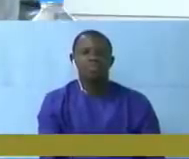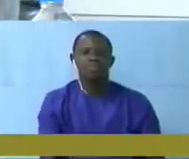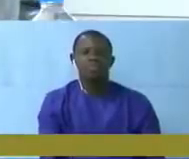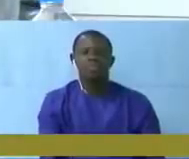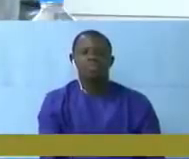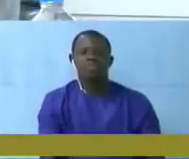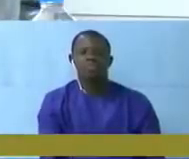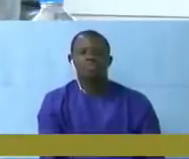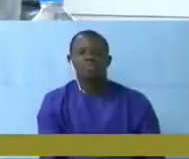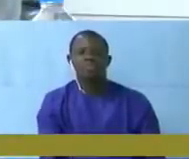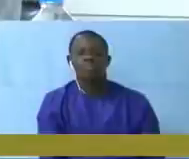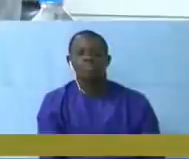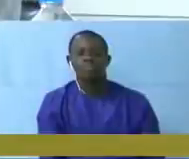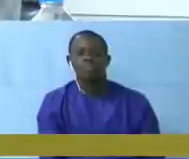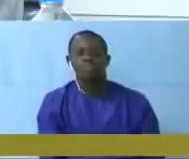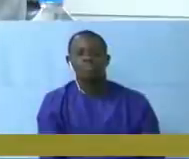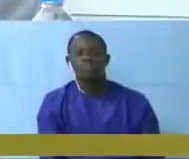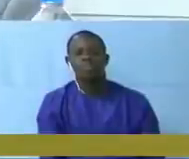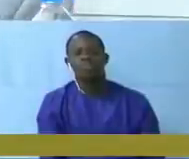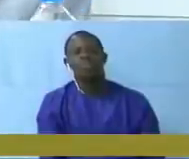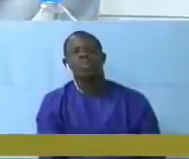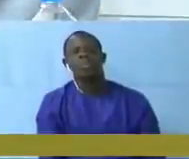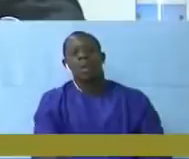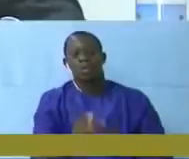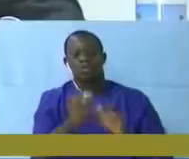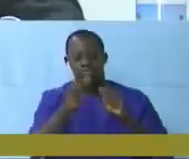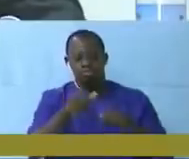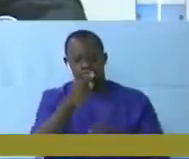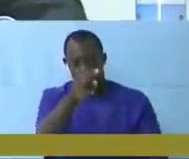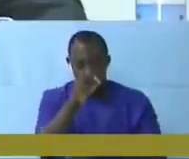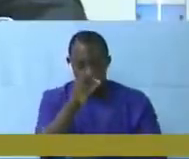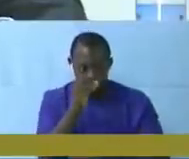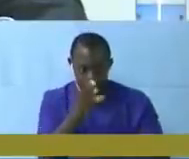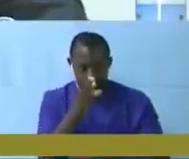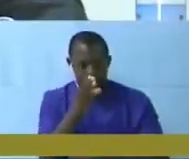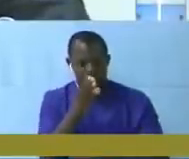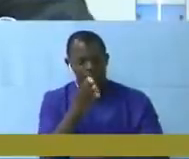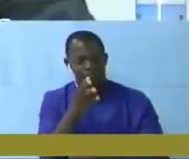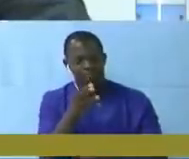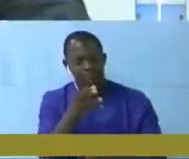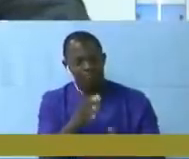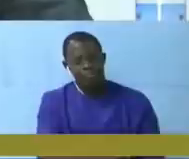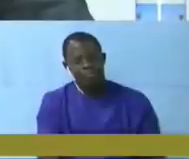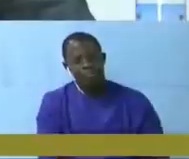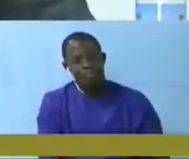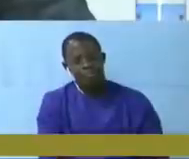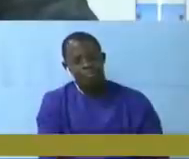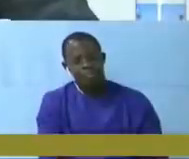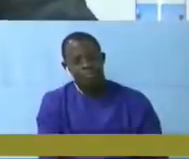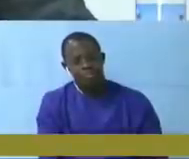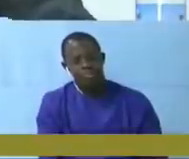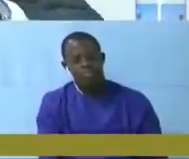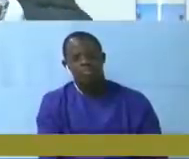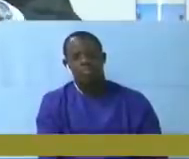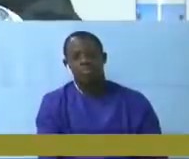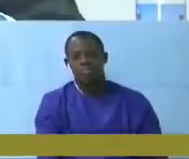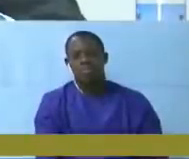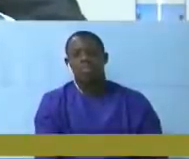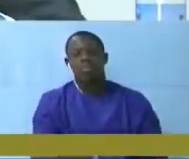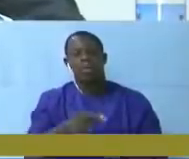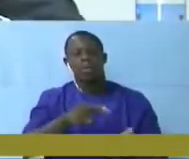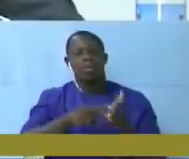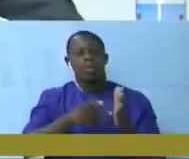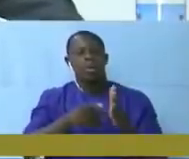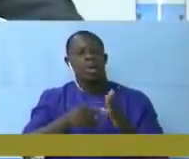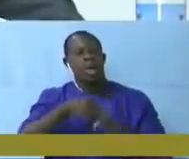ko fa génné. Would you say that an inclusion